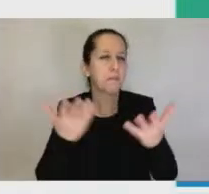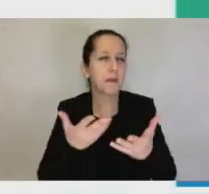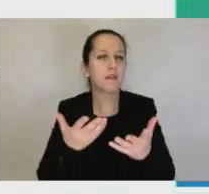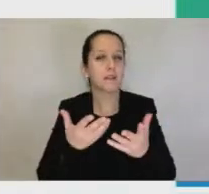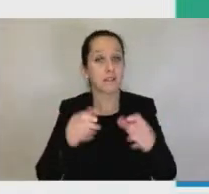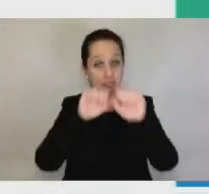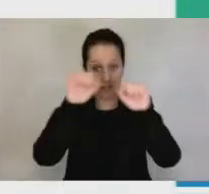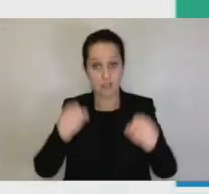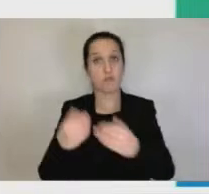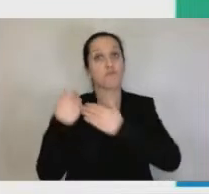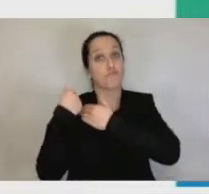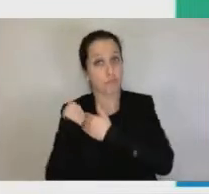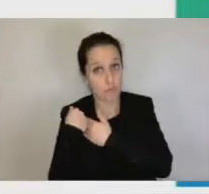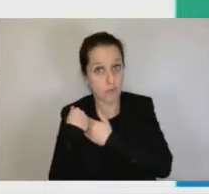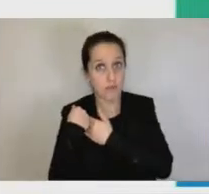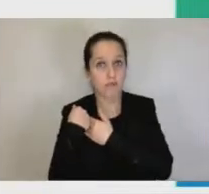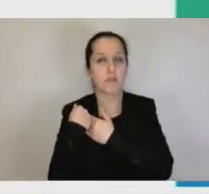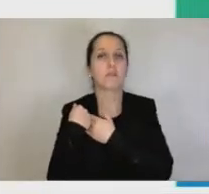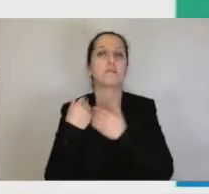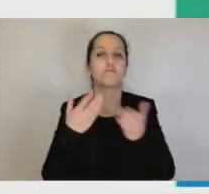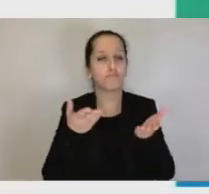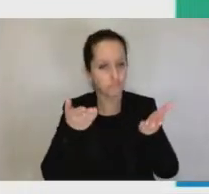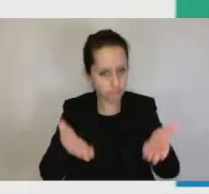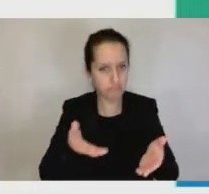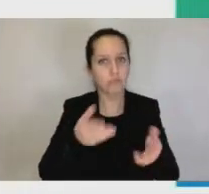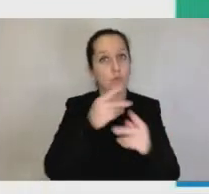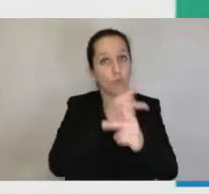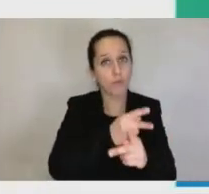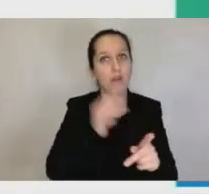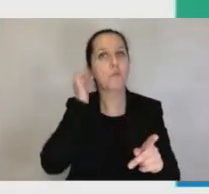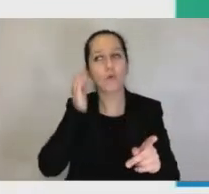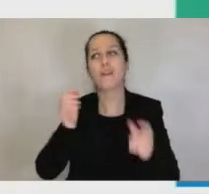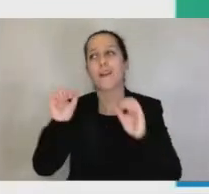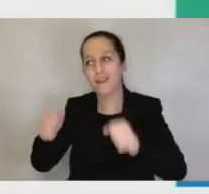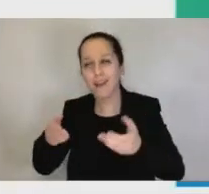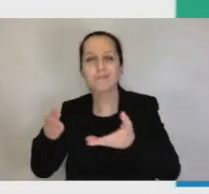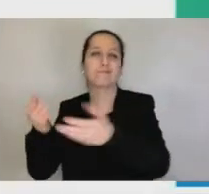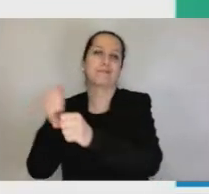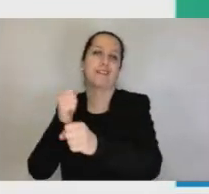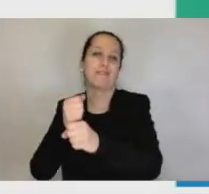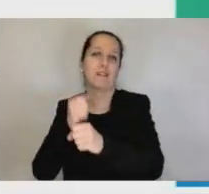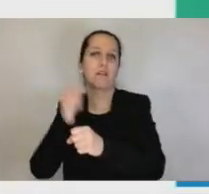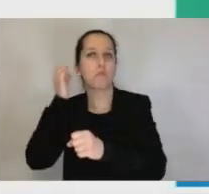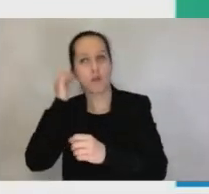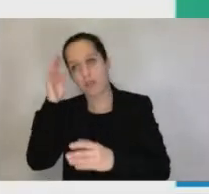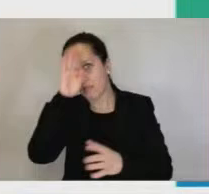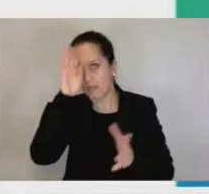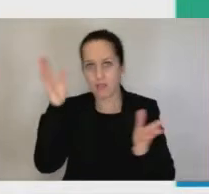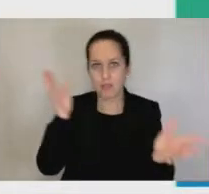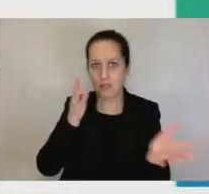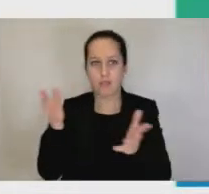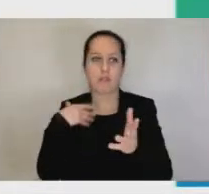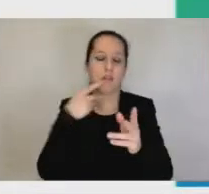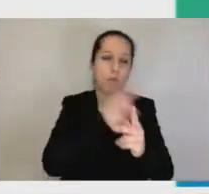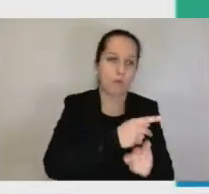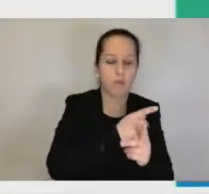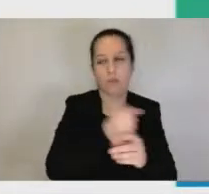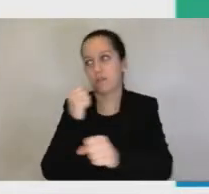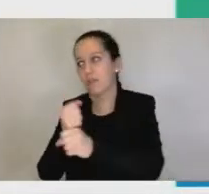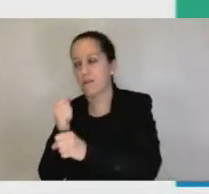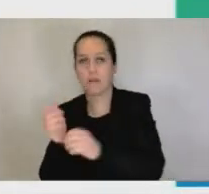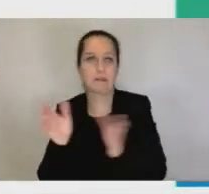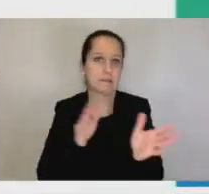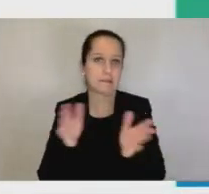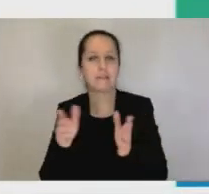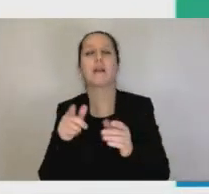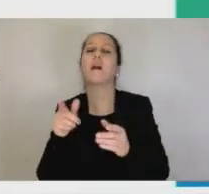reduce the high amount of time that women devote to home work, and thus they would be able